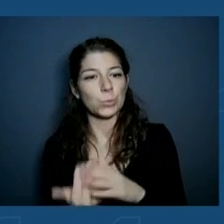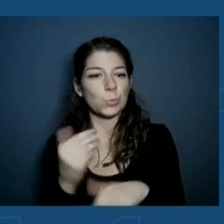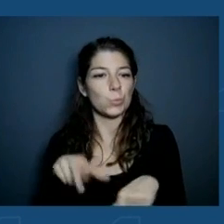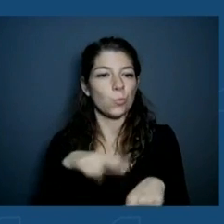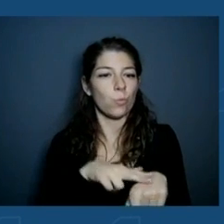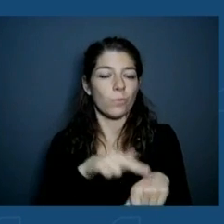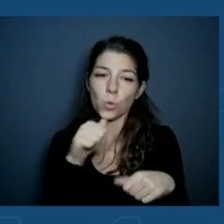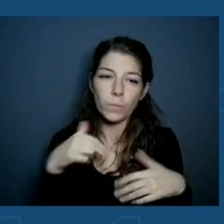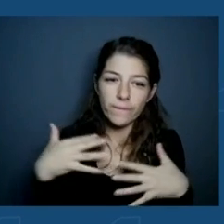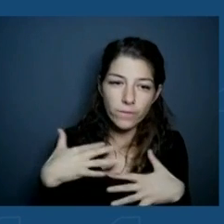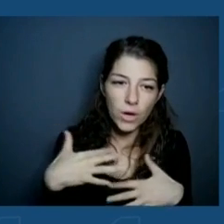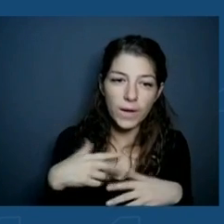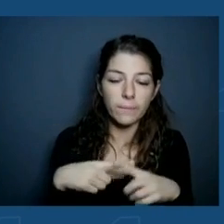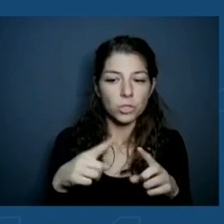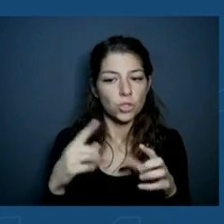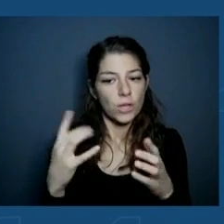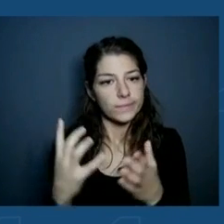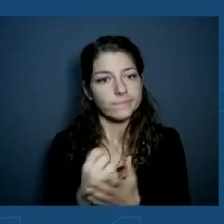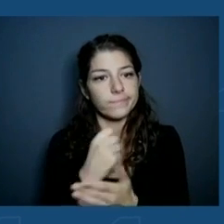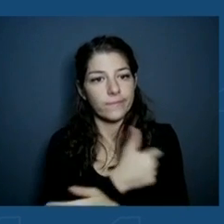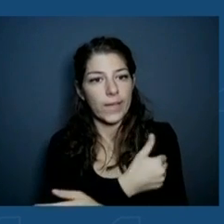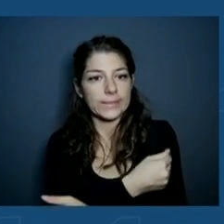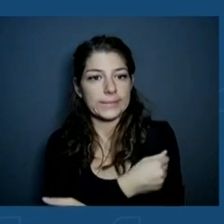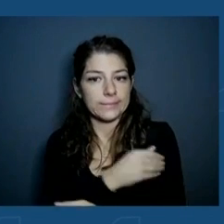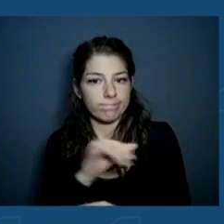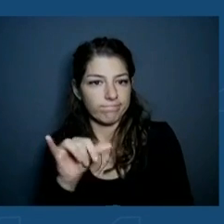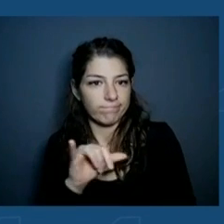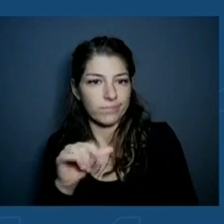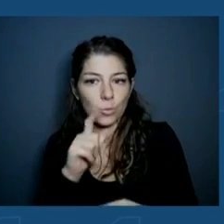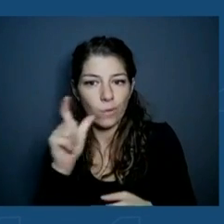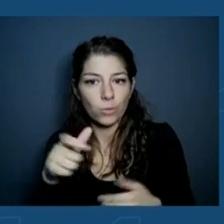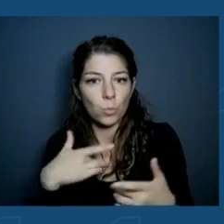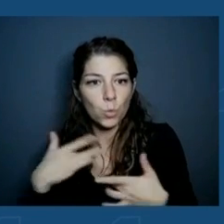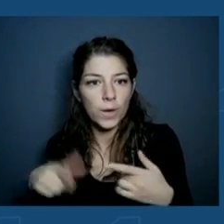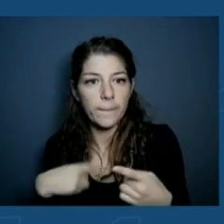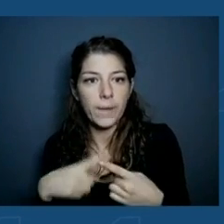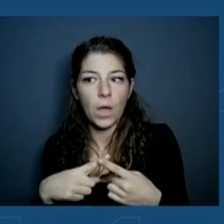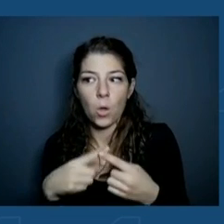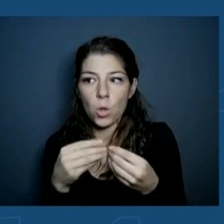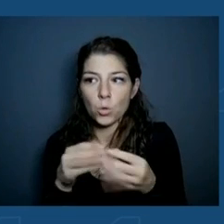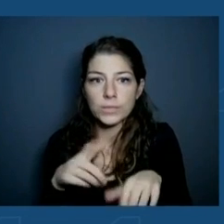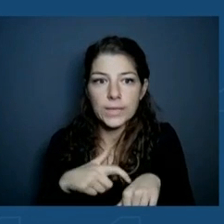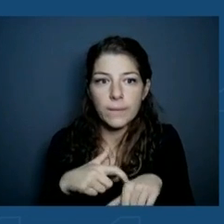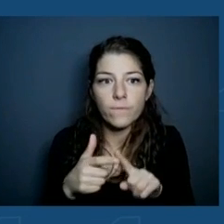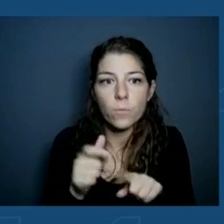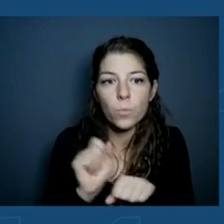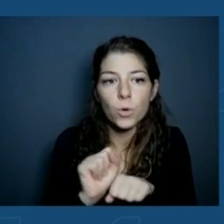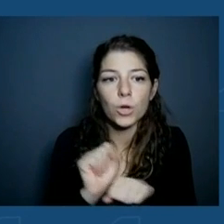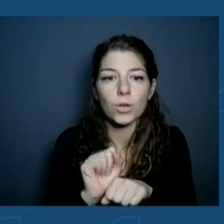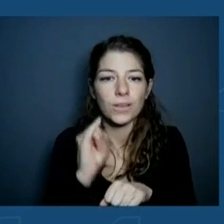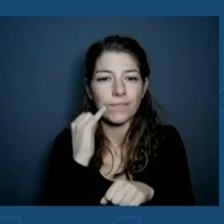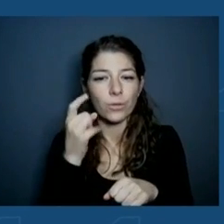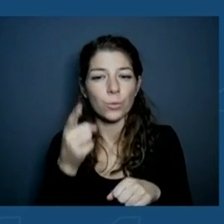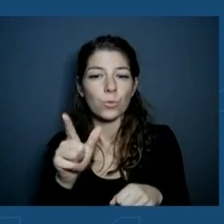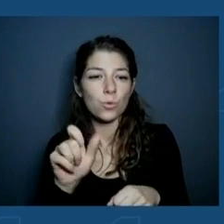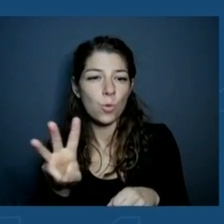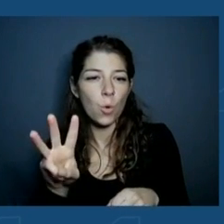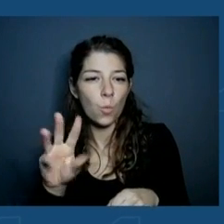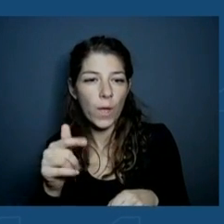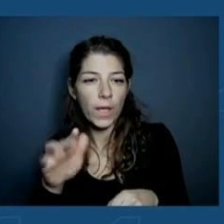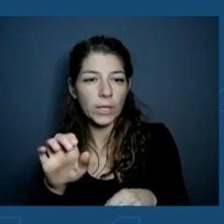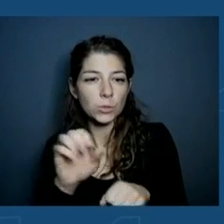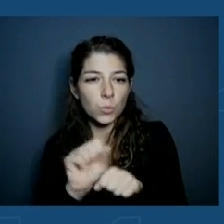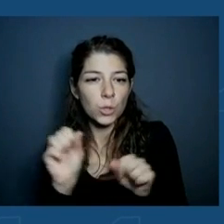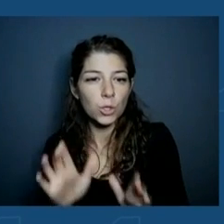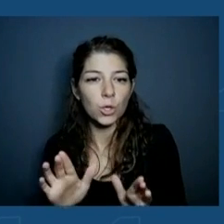but just get the vaccine like you would, and then you don't have to worry about losing time from work. If you're a low-wage worker who only gets a